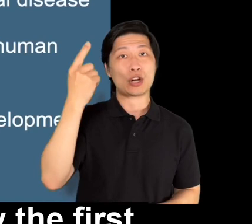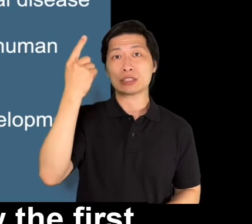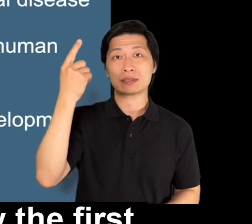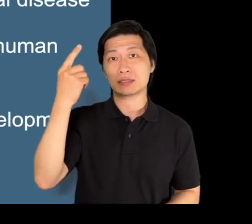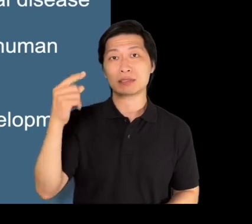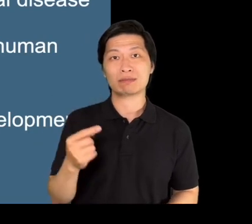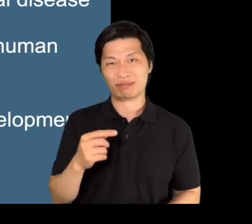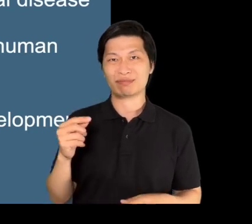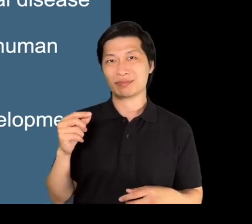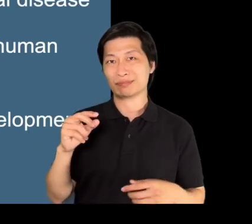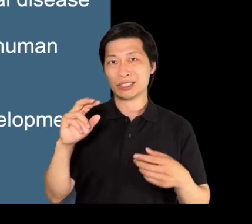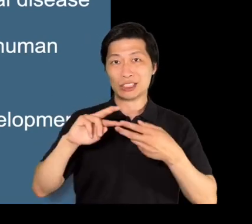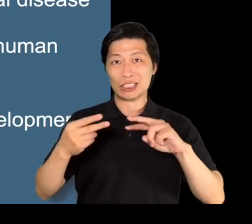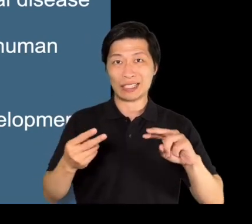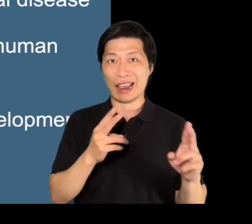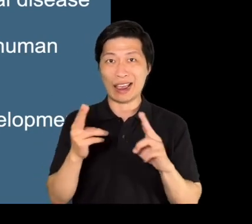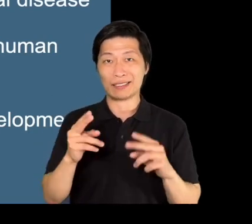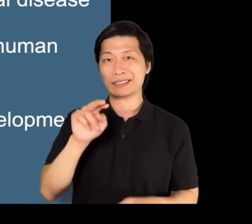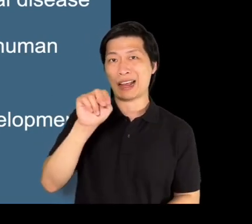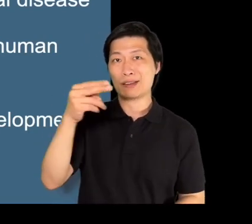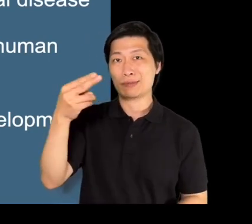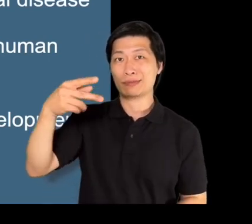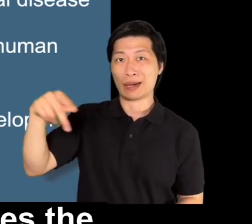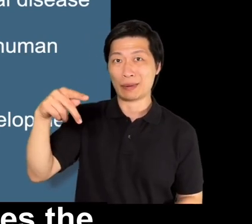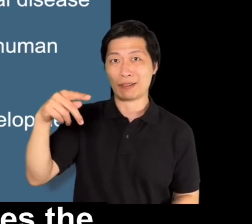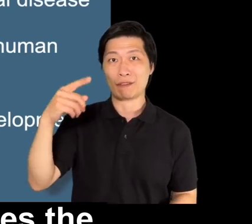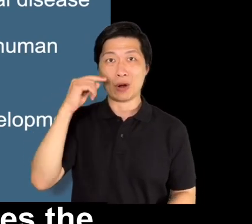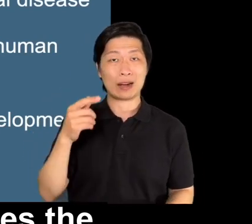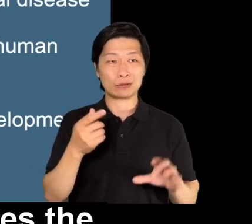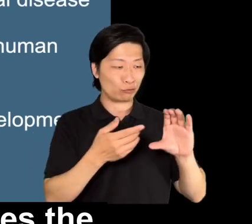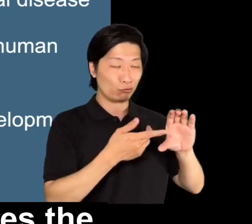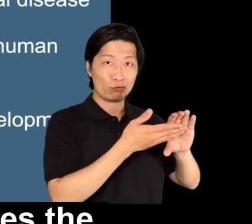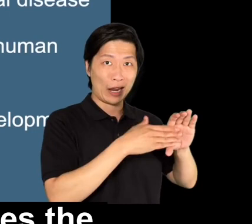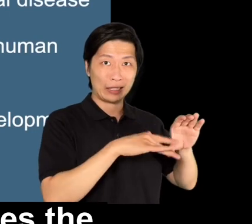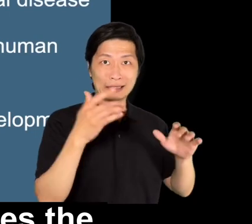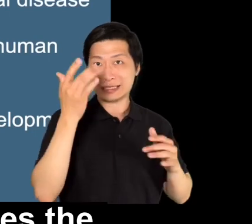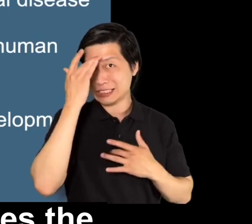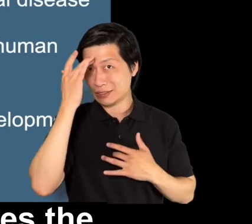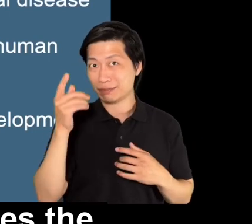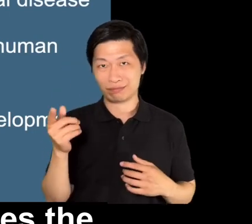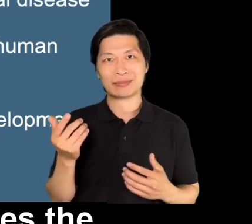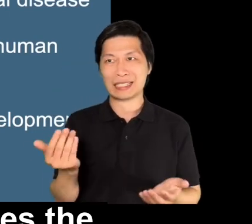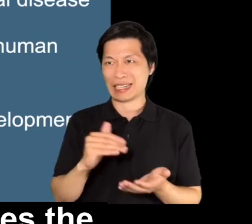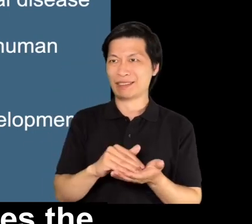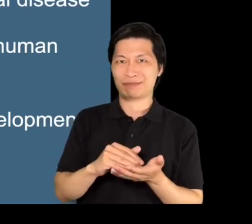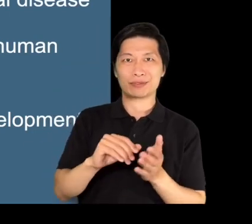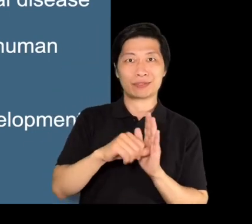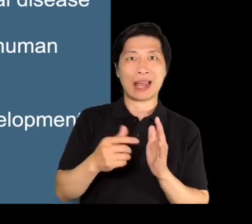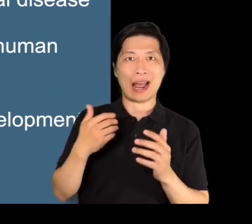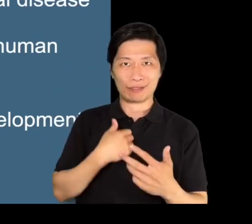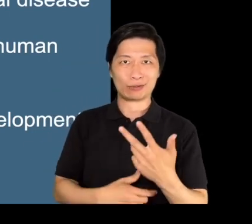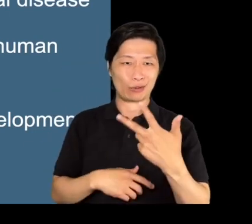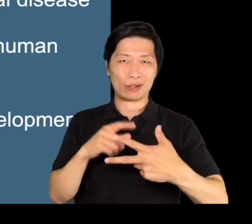She recapitulates the three primary features of human Usher 1b, loss of hearing,